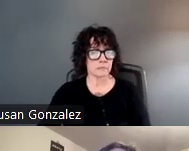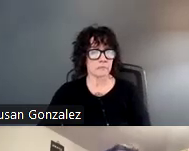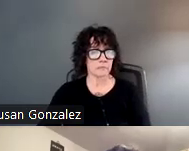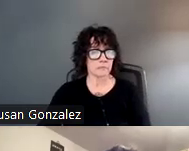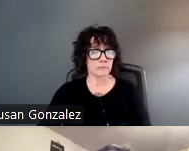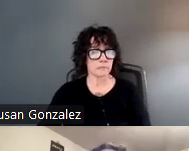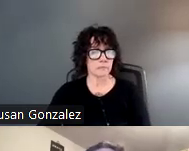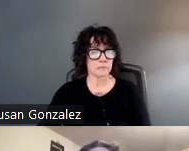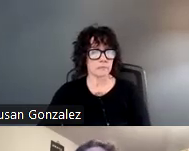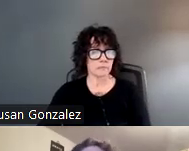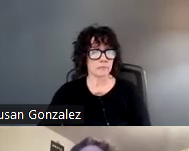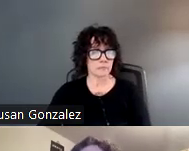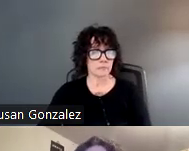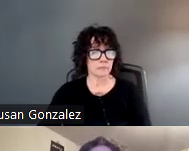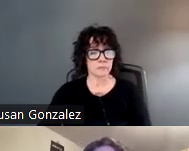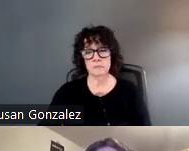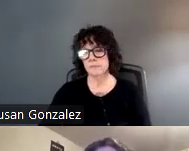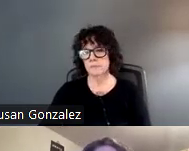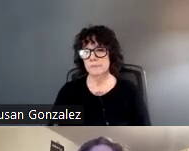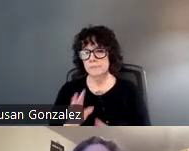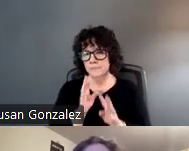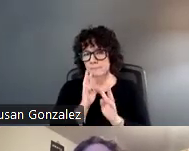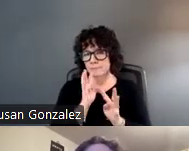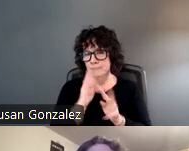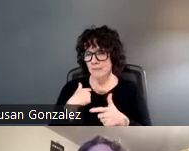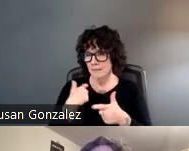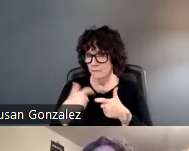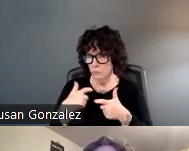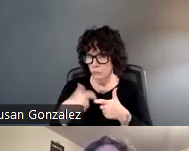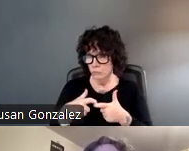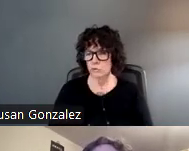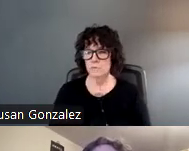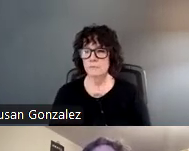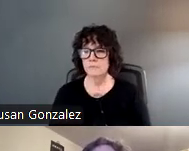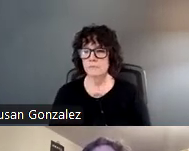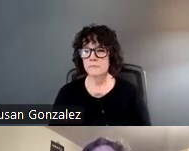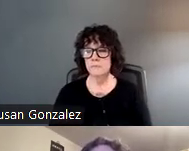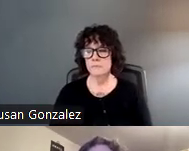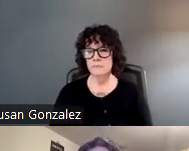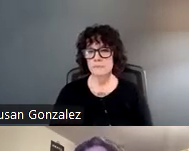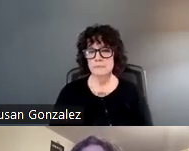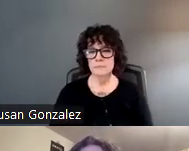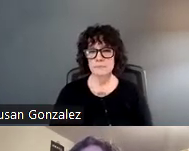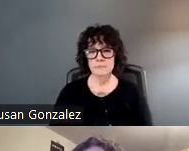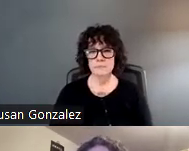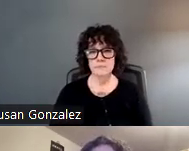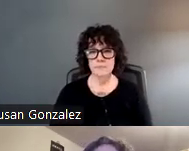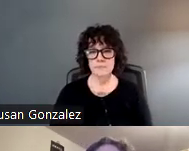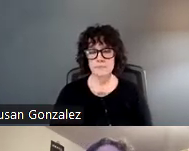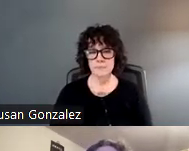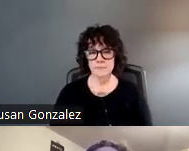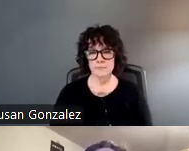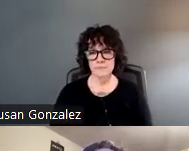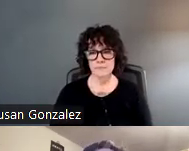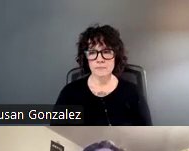Hoy estaremos usando la función de interpretación de Zoom que ya está activada. Verá un icono del mundo o